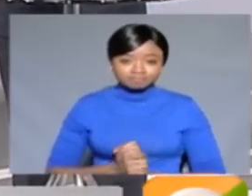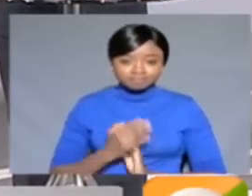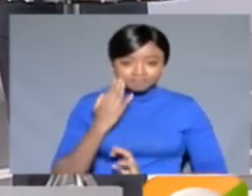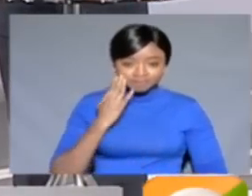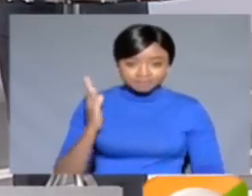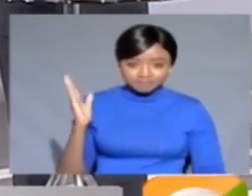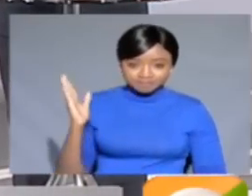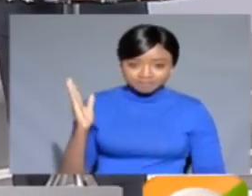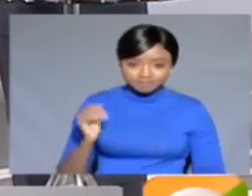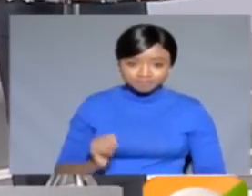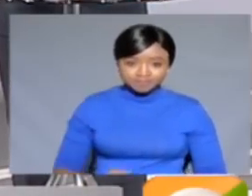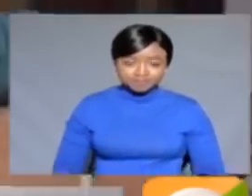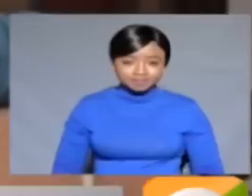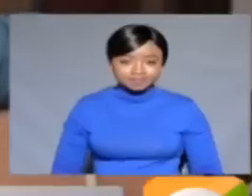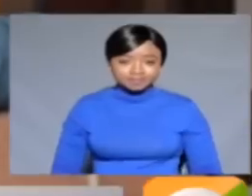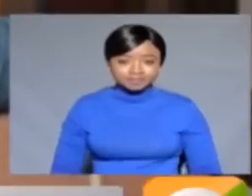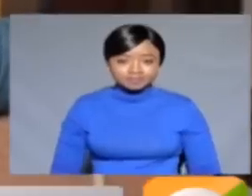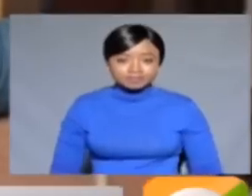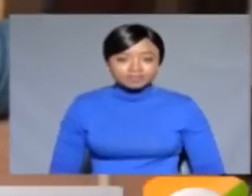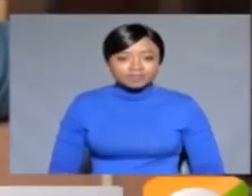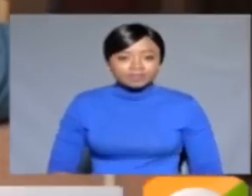is.